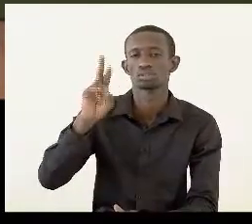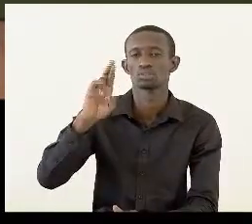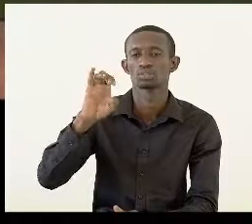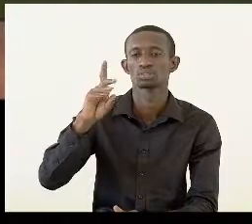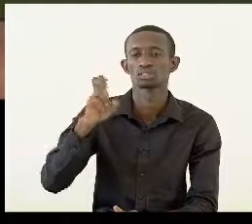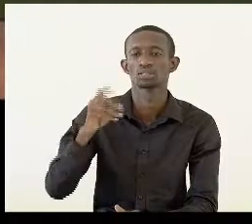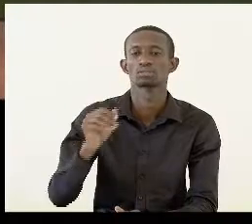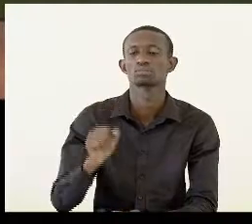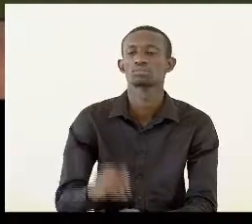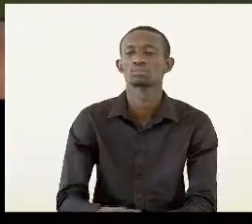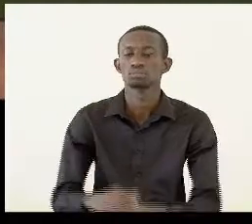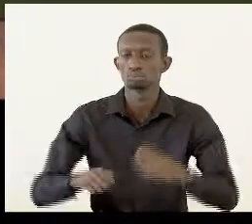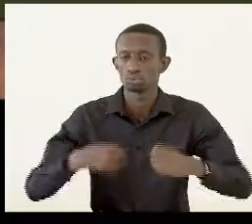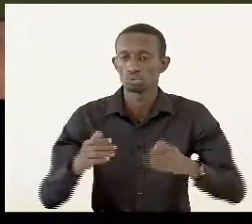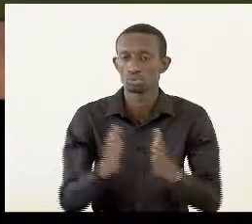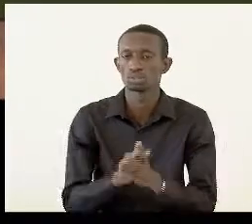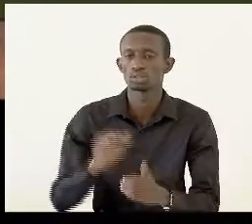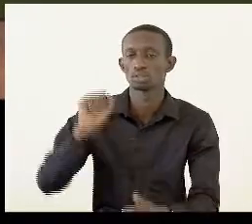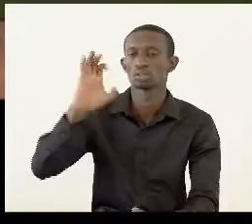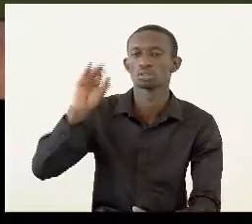with acidic oxides.